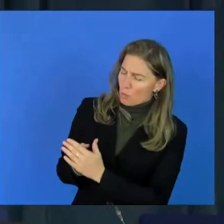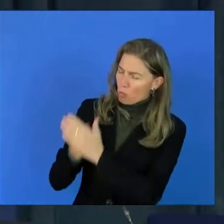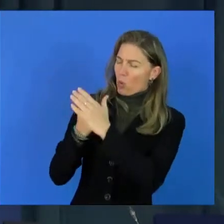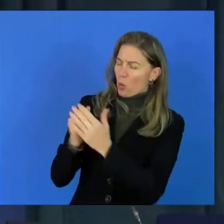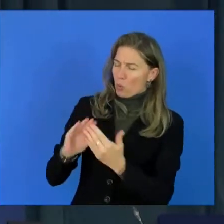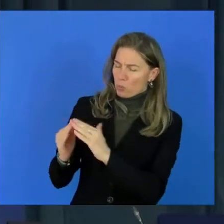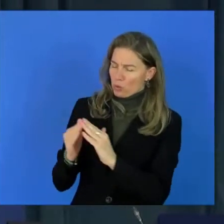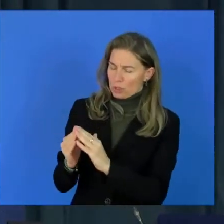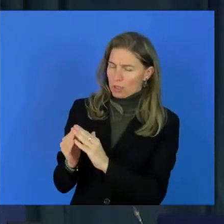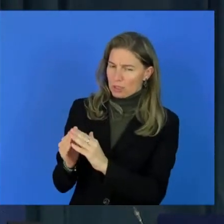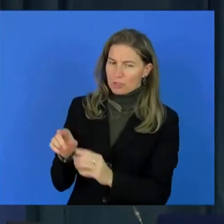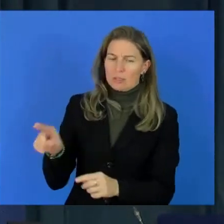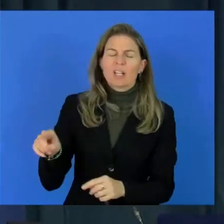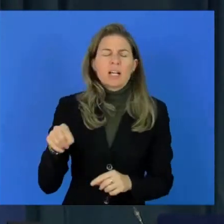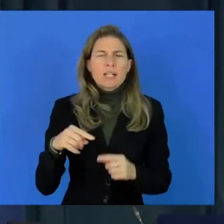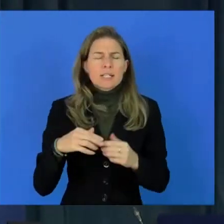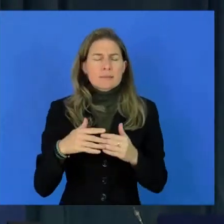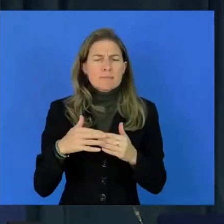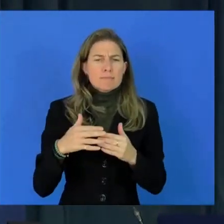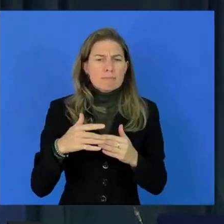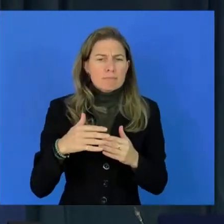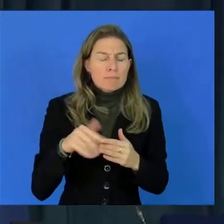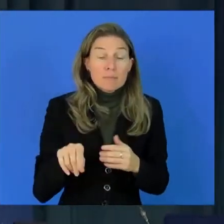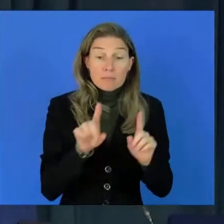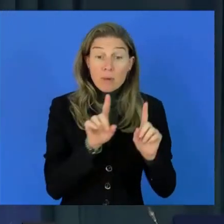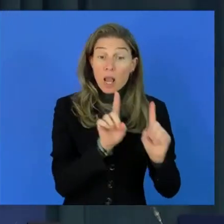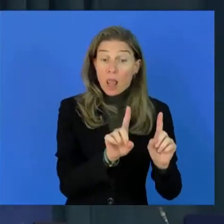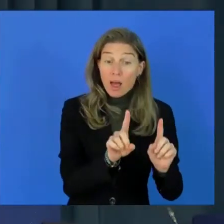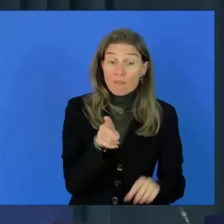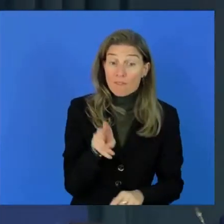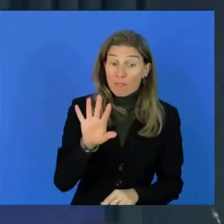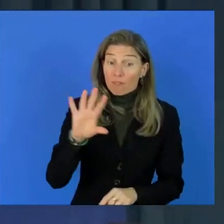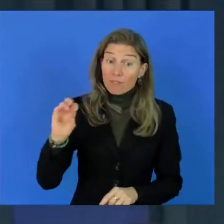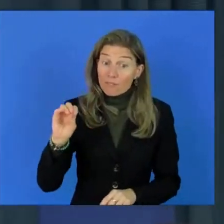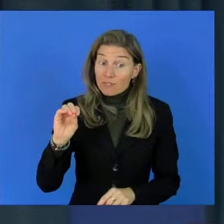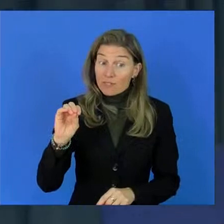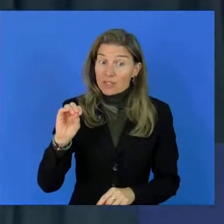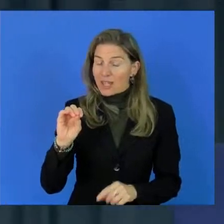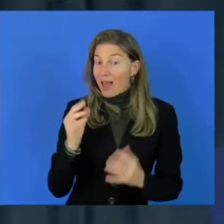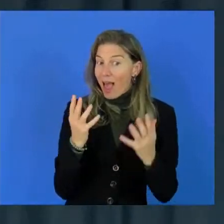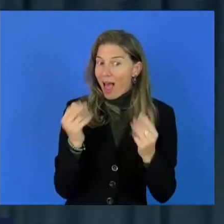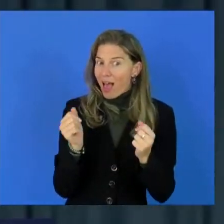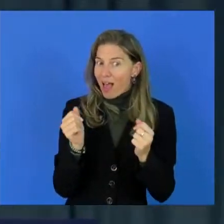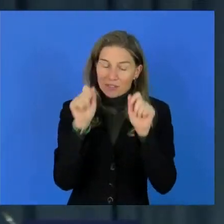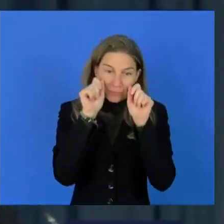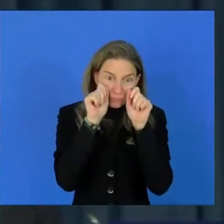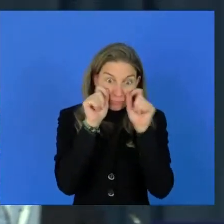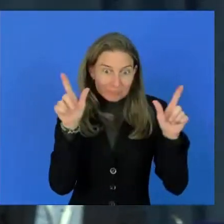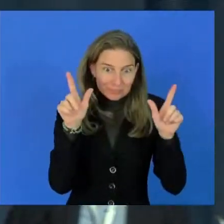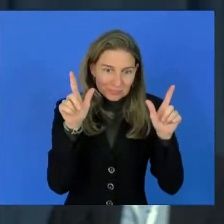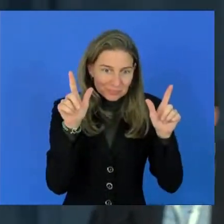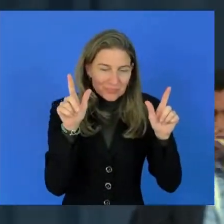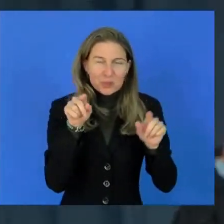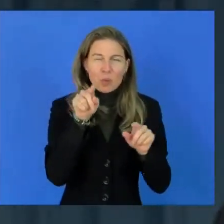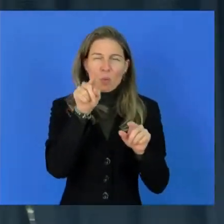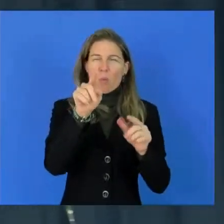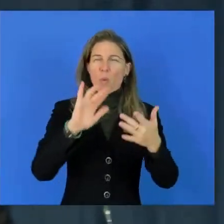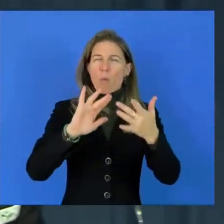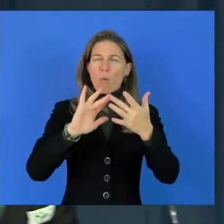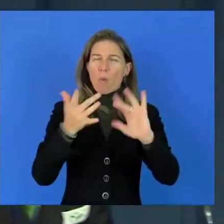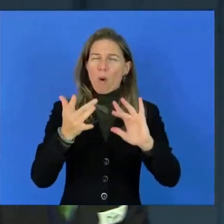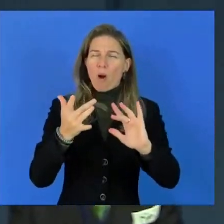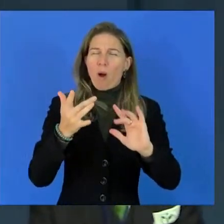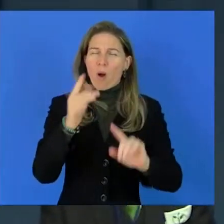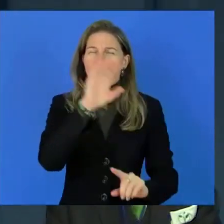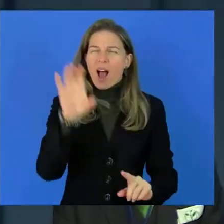11:50, I think. So for those of you online, wait till you hear, we have a very interesting challenge for those